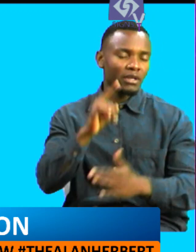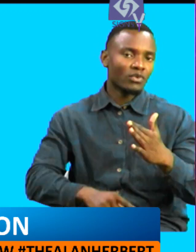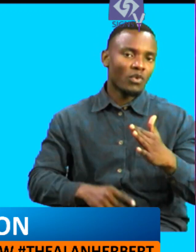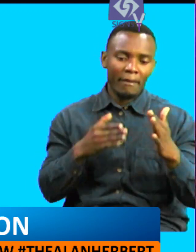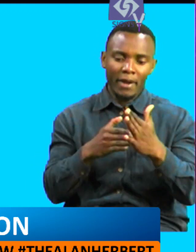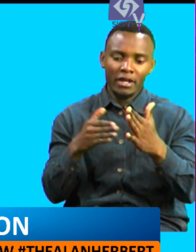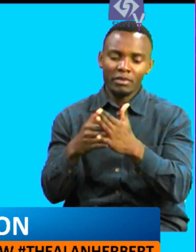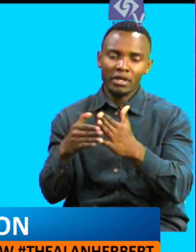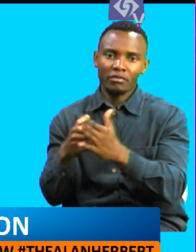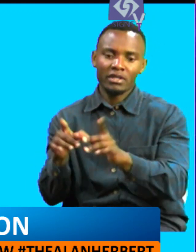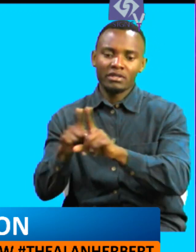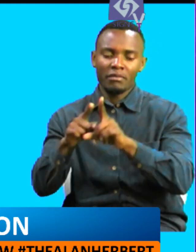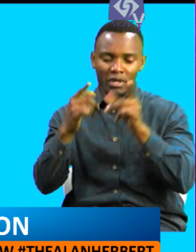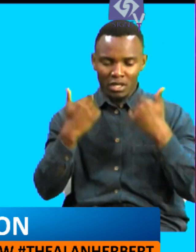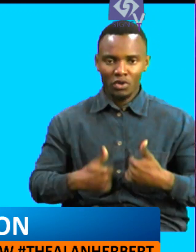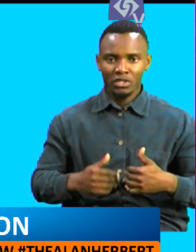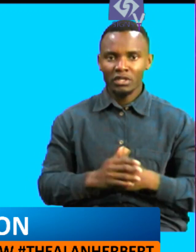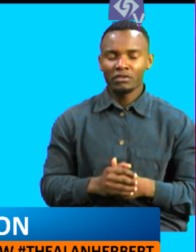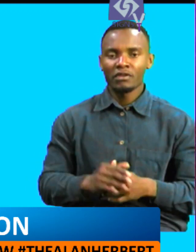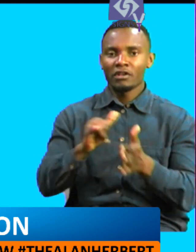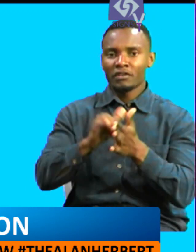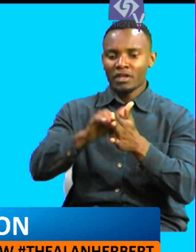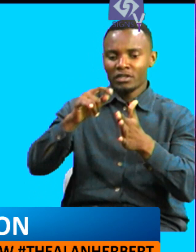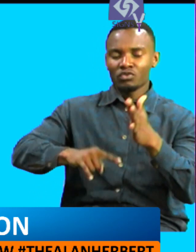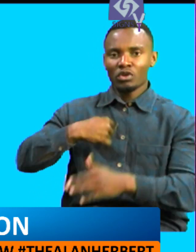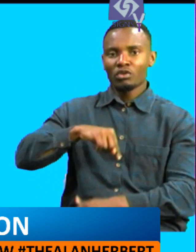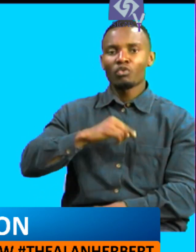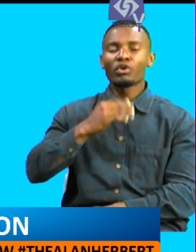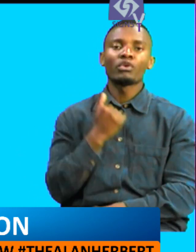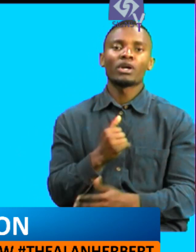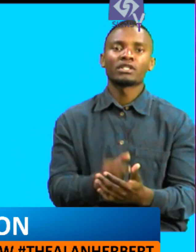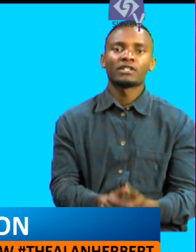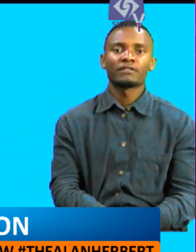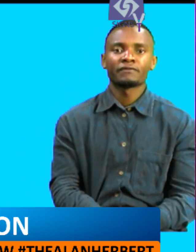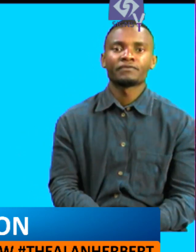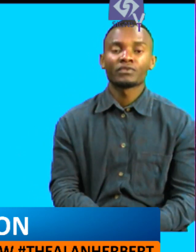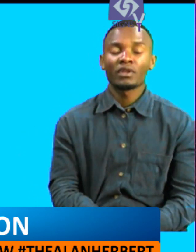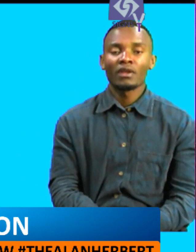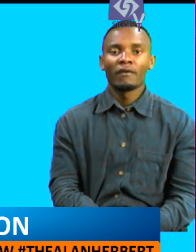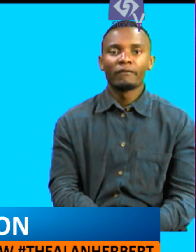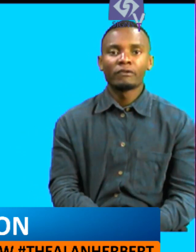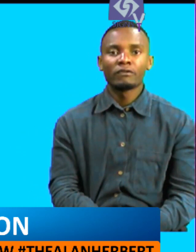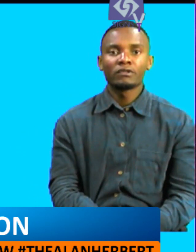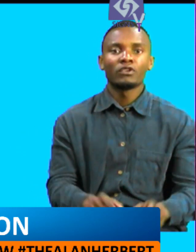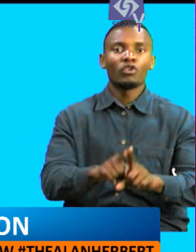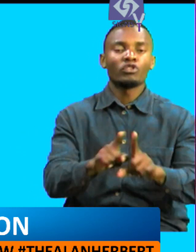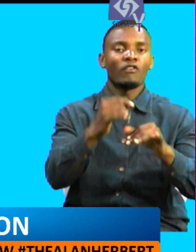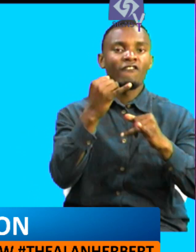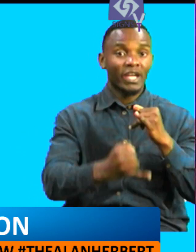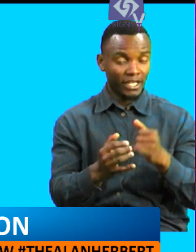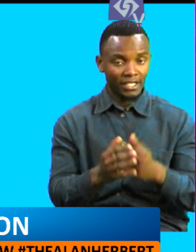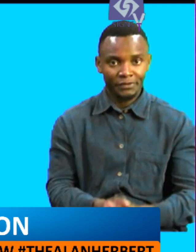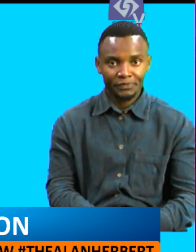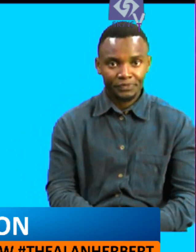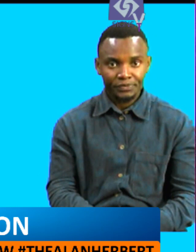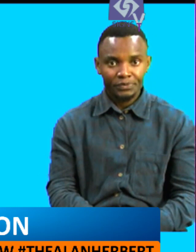myriad of barriers that we did? So that is where we are looking into. And also, last